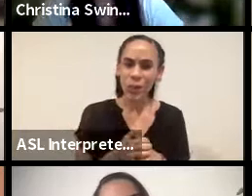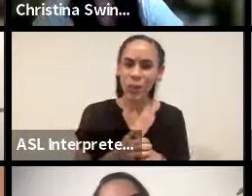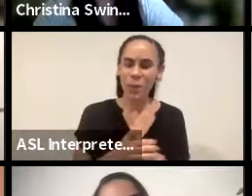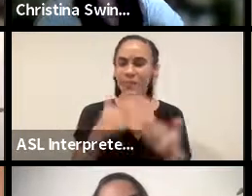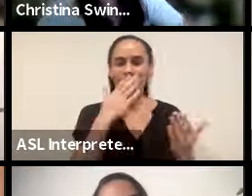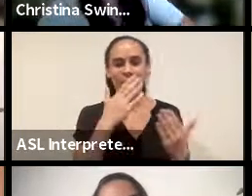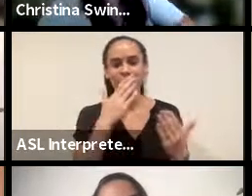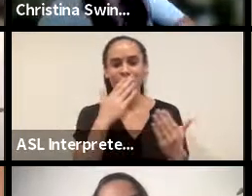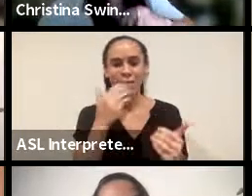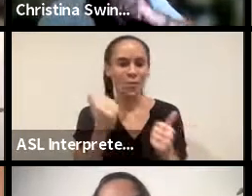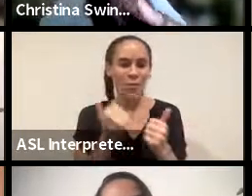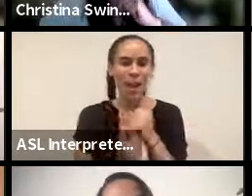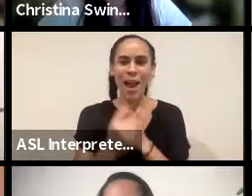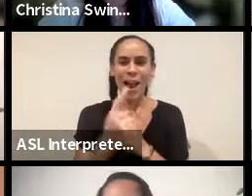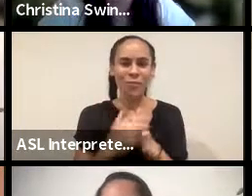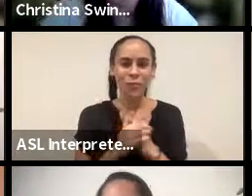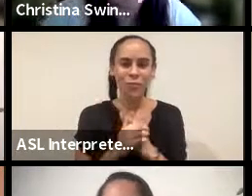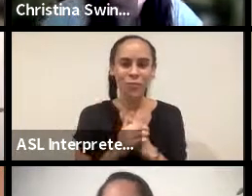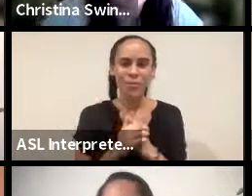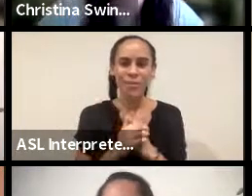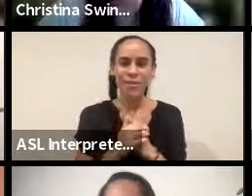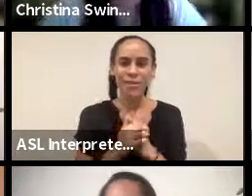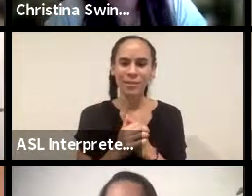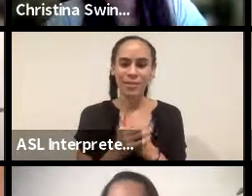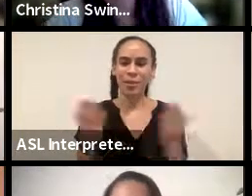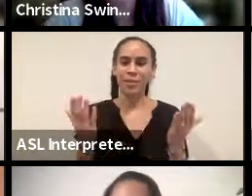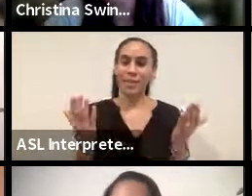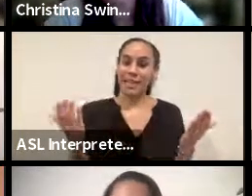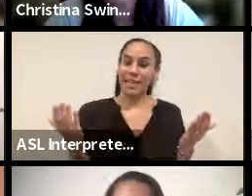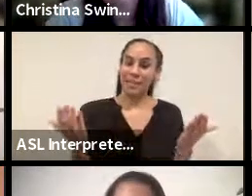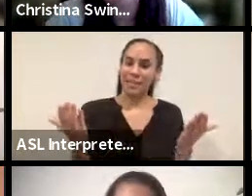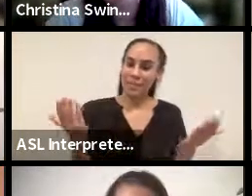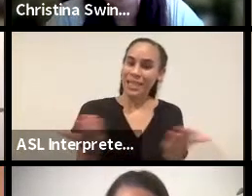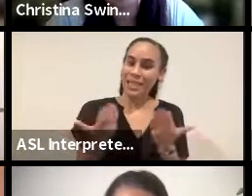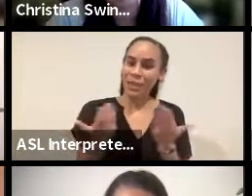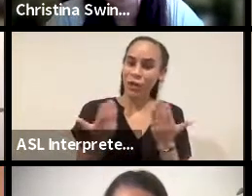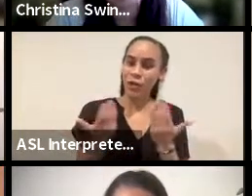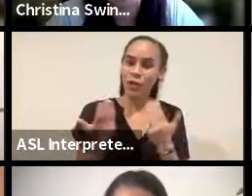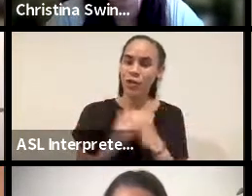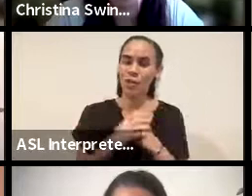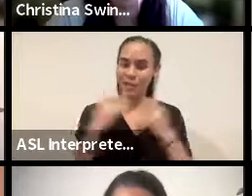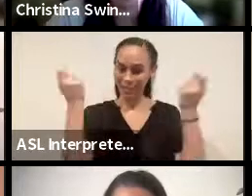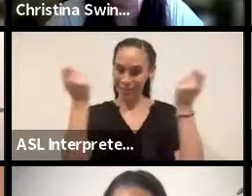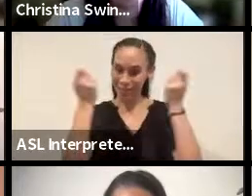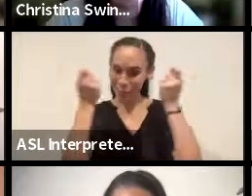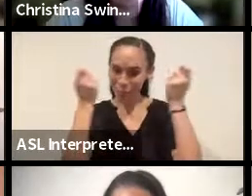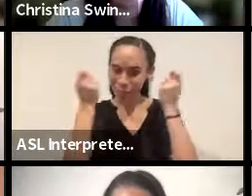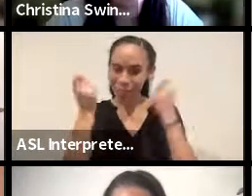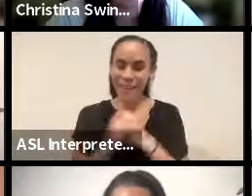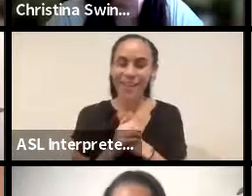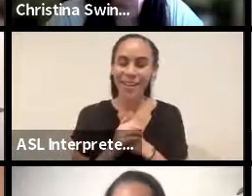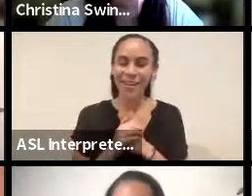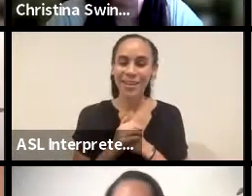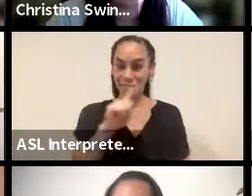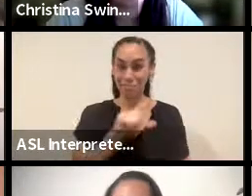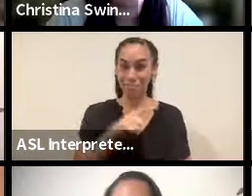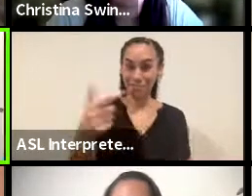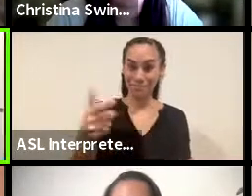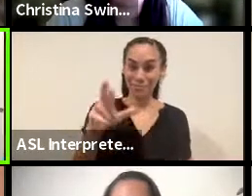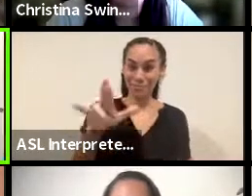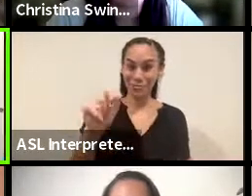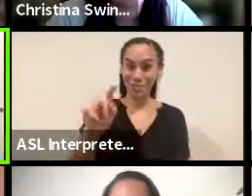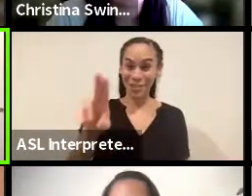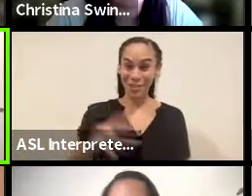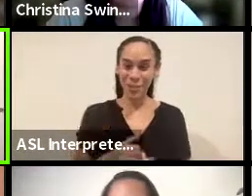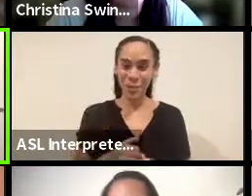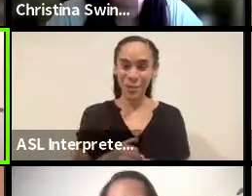thank you everybody for being here, for celebrating this, and I will turn it back over to you, Ritu. So good.